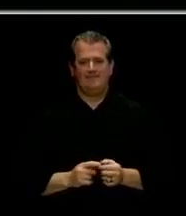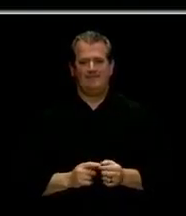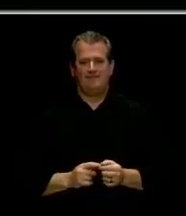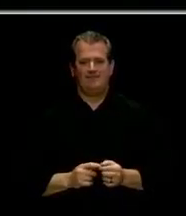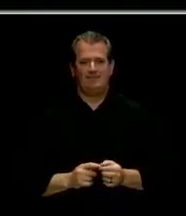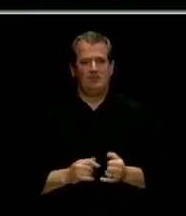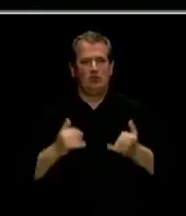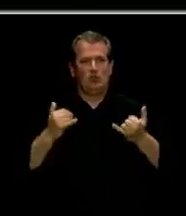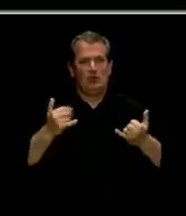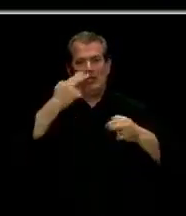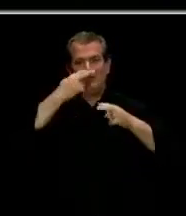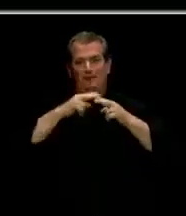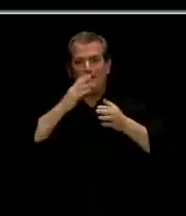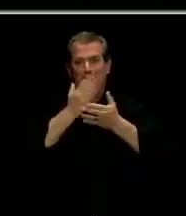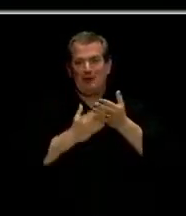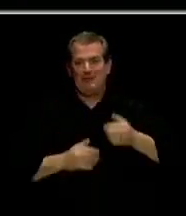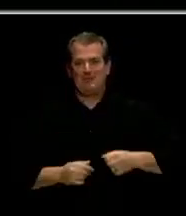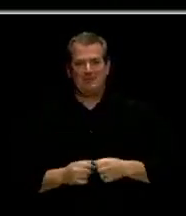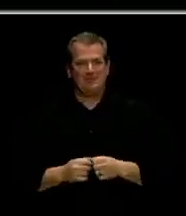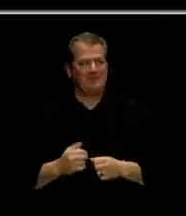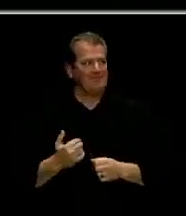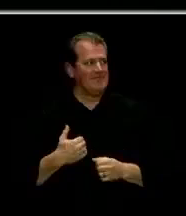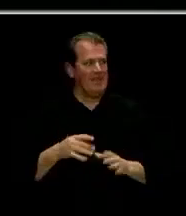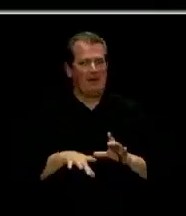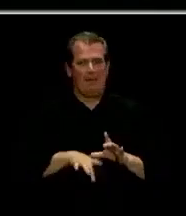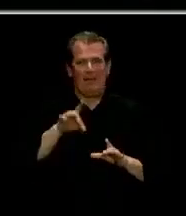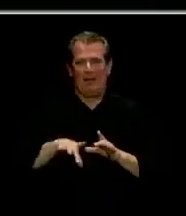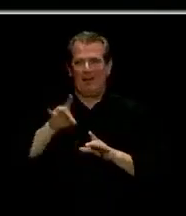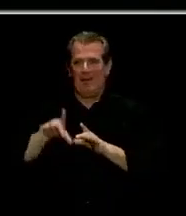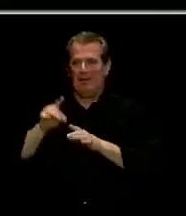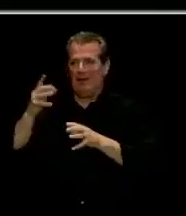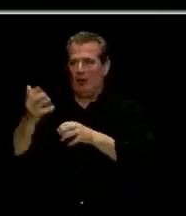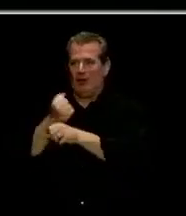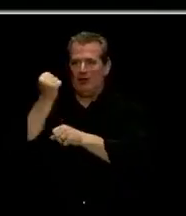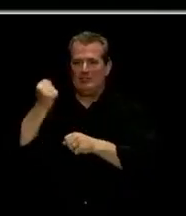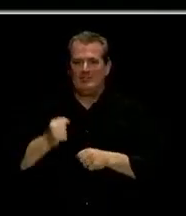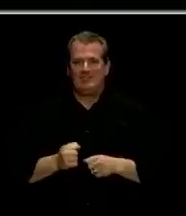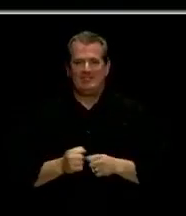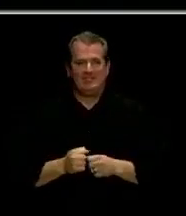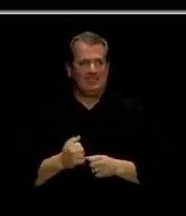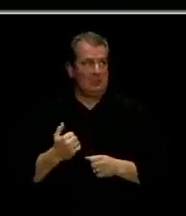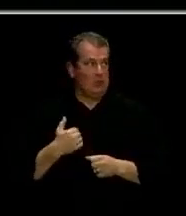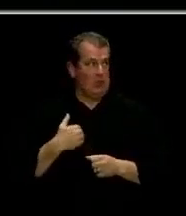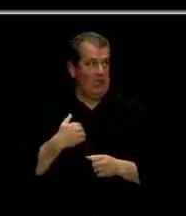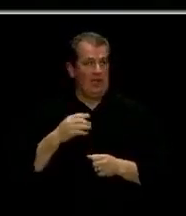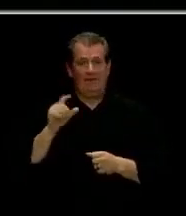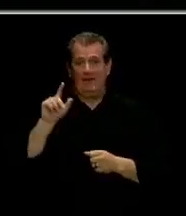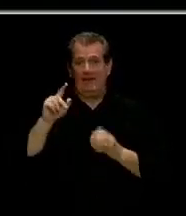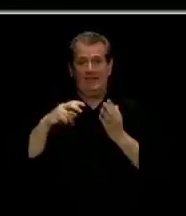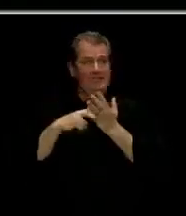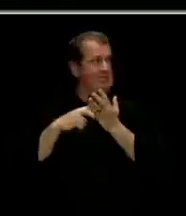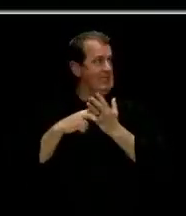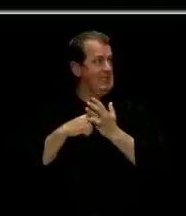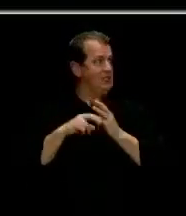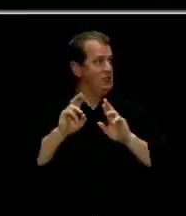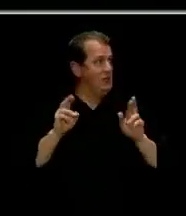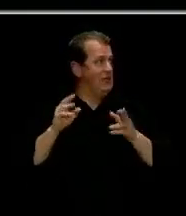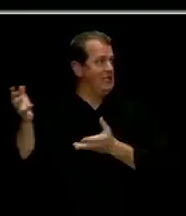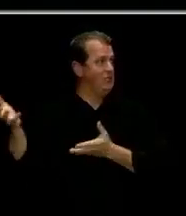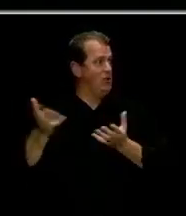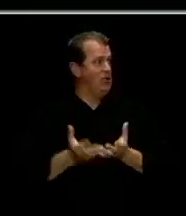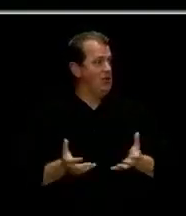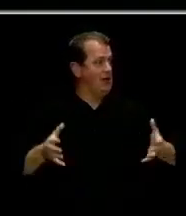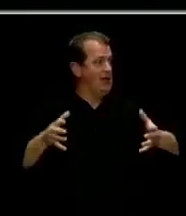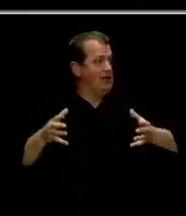So here comes the fun part. We have a few raffle items. Do we have raffle tickets? Oh, Alex is bringing the bucket.